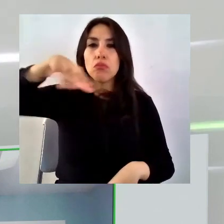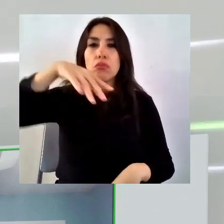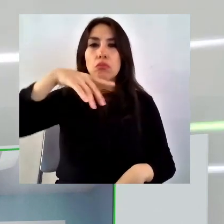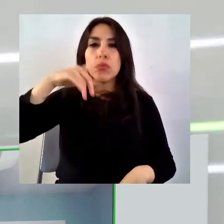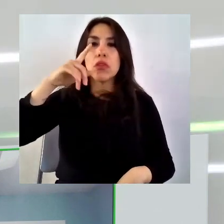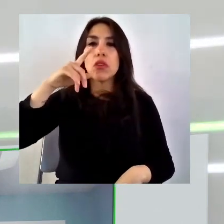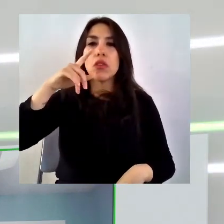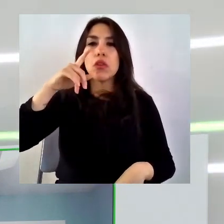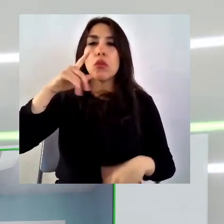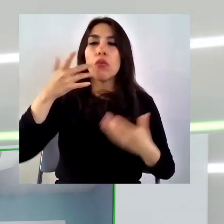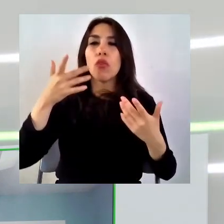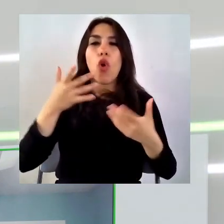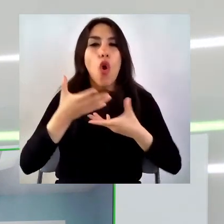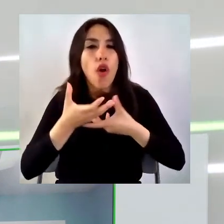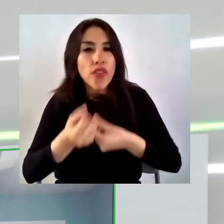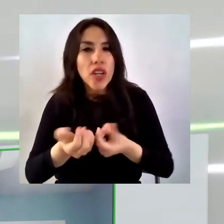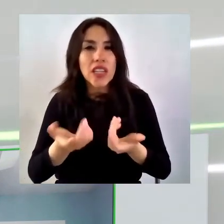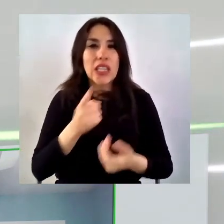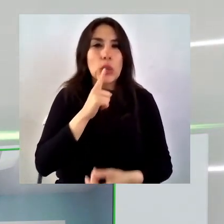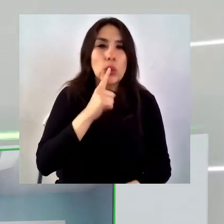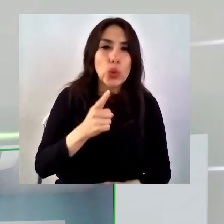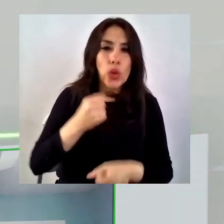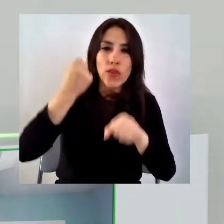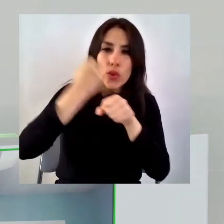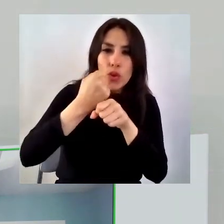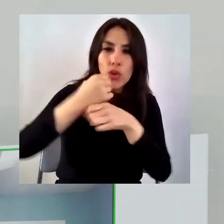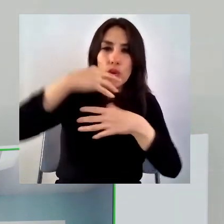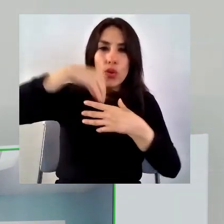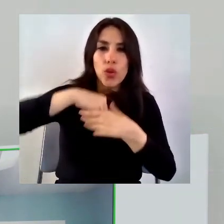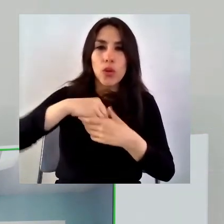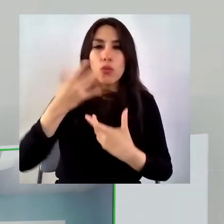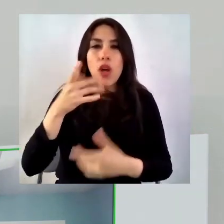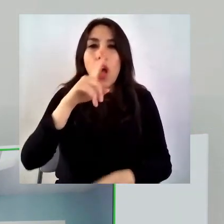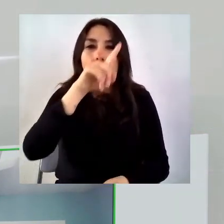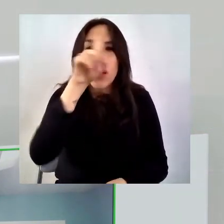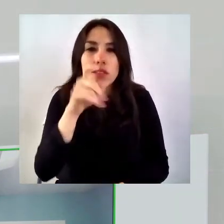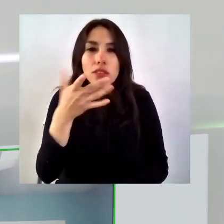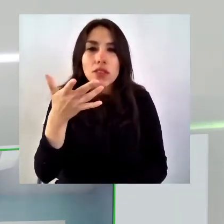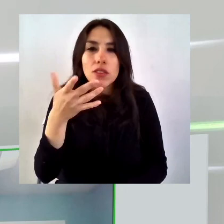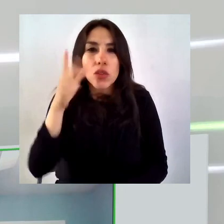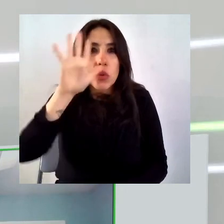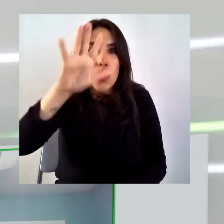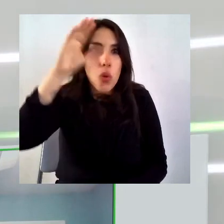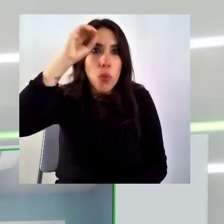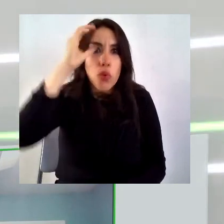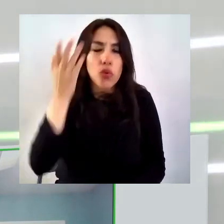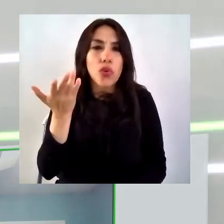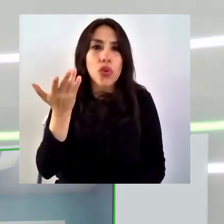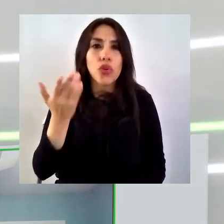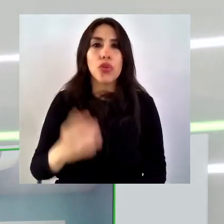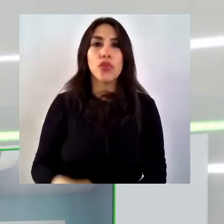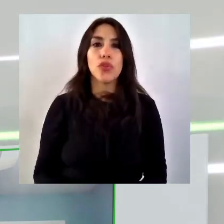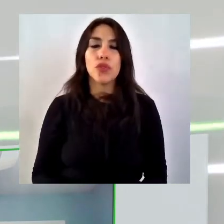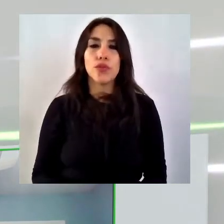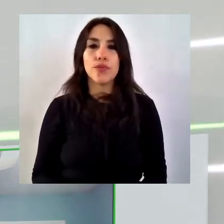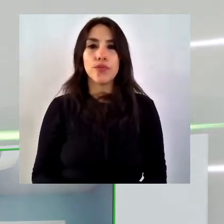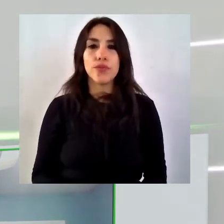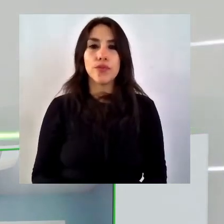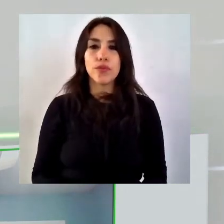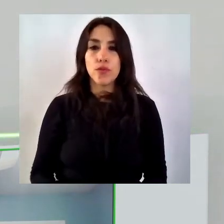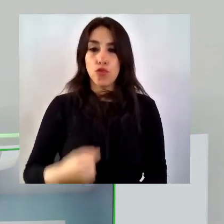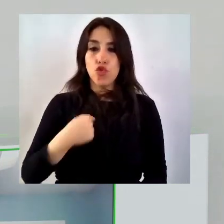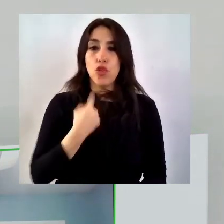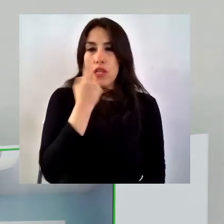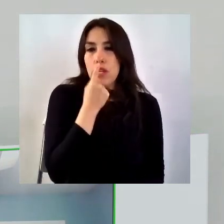work? Yeah. So I would say, look for